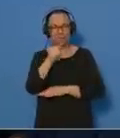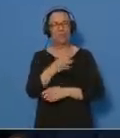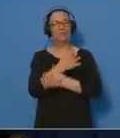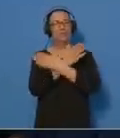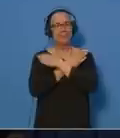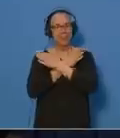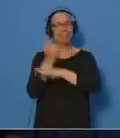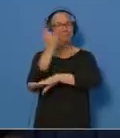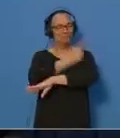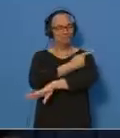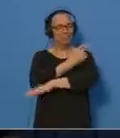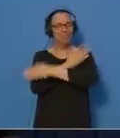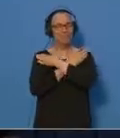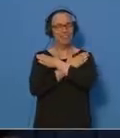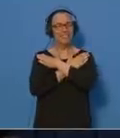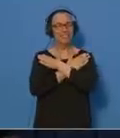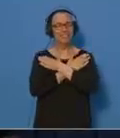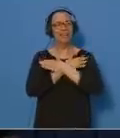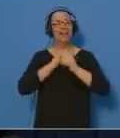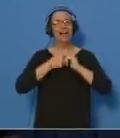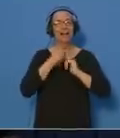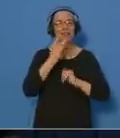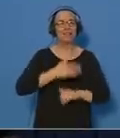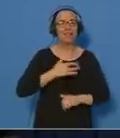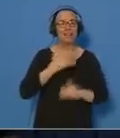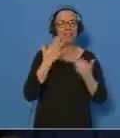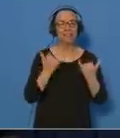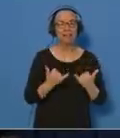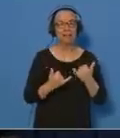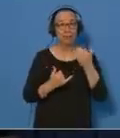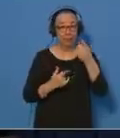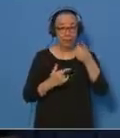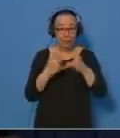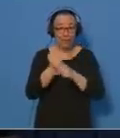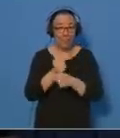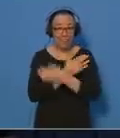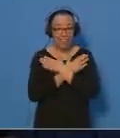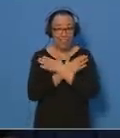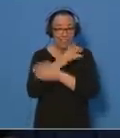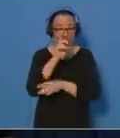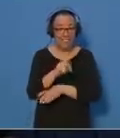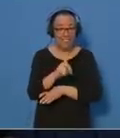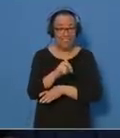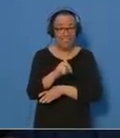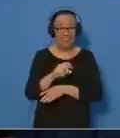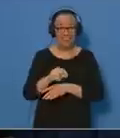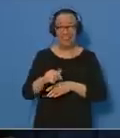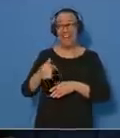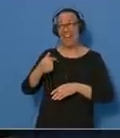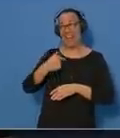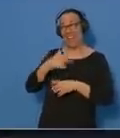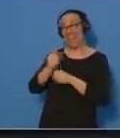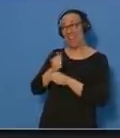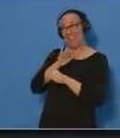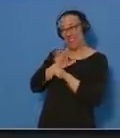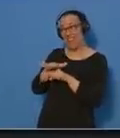rest and to get better. How are you feeling today? Did you get the rest that you needed? I got enough.